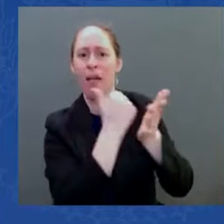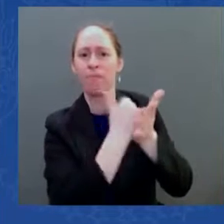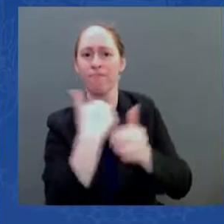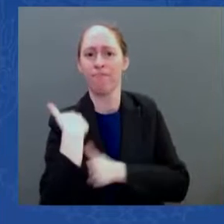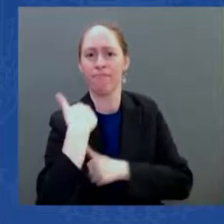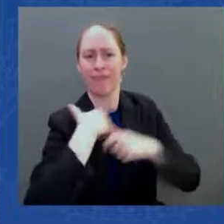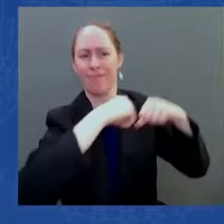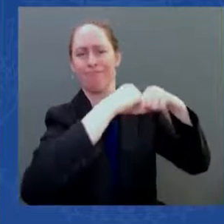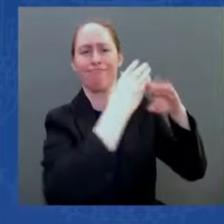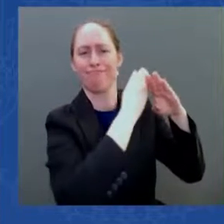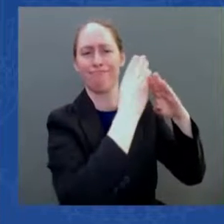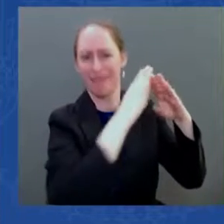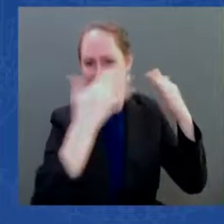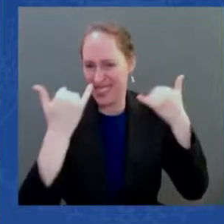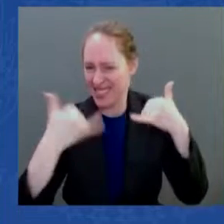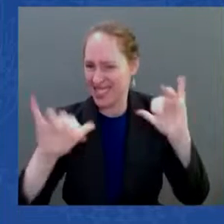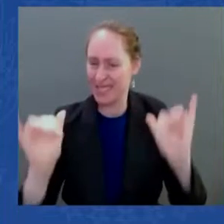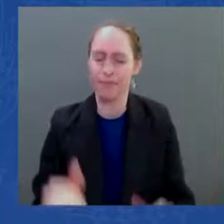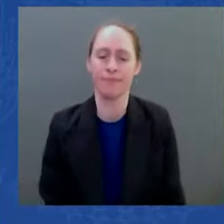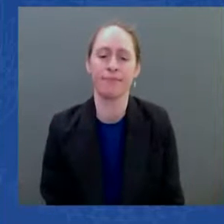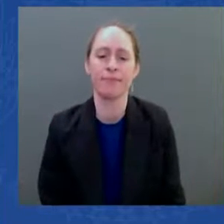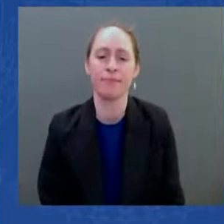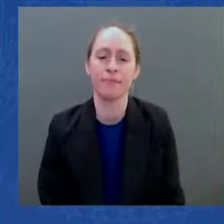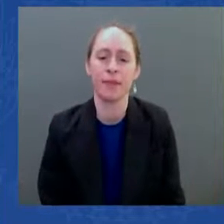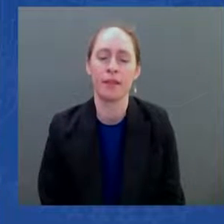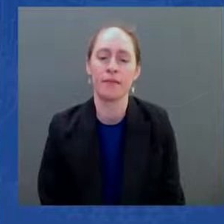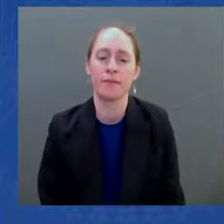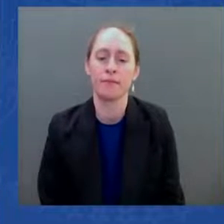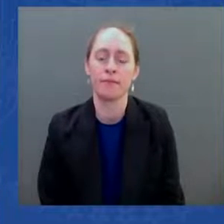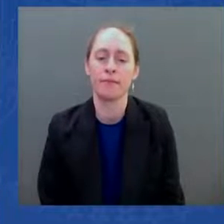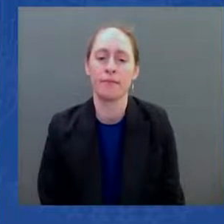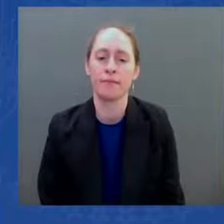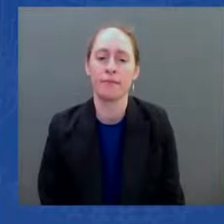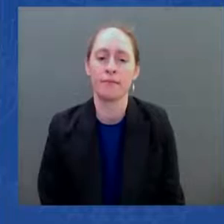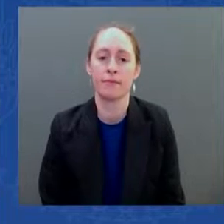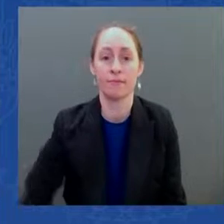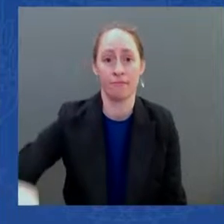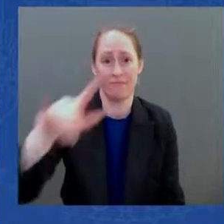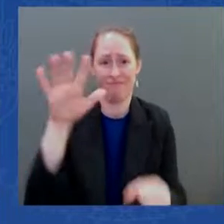one by an unstinting supply of weapons, ammunition, armor,